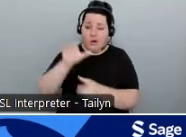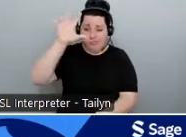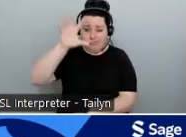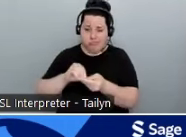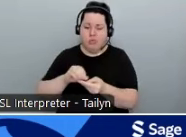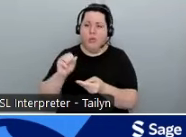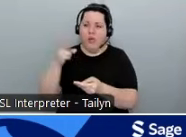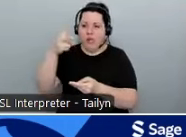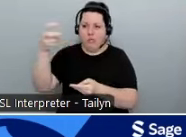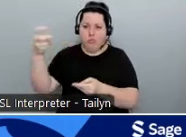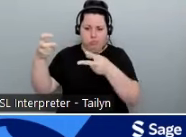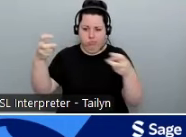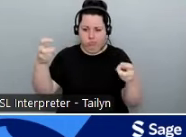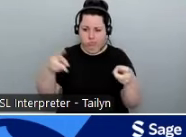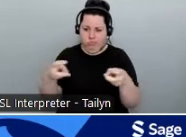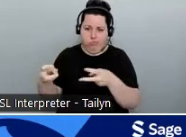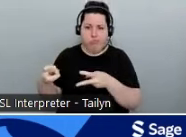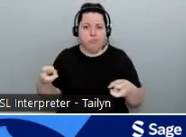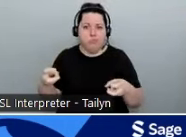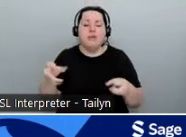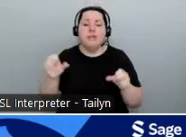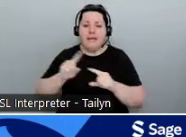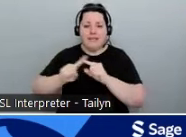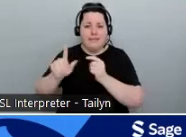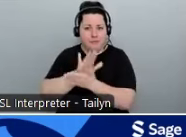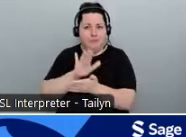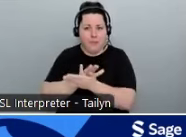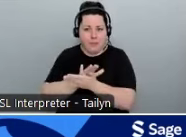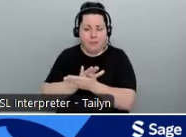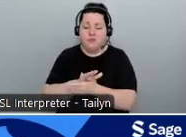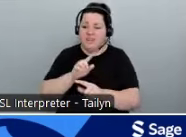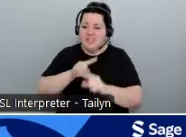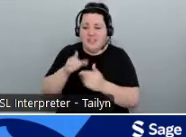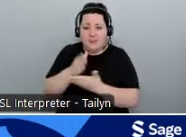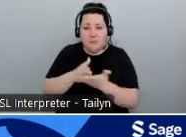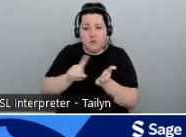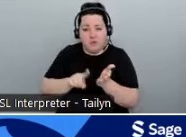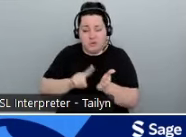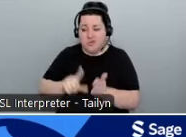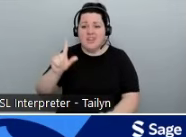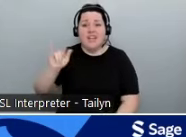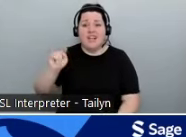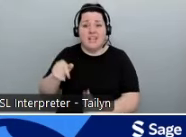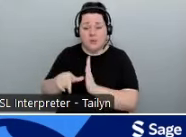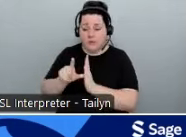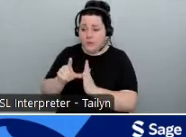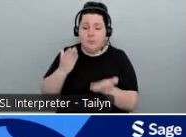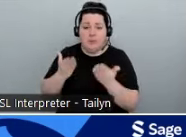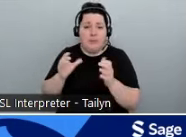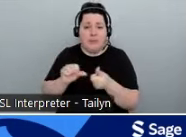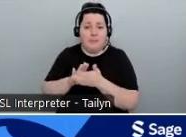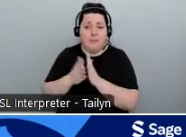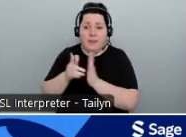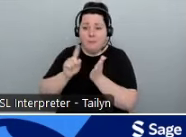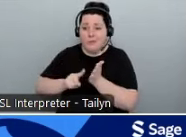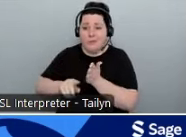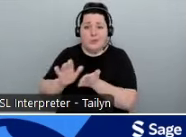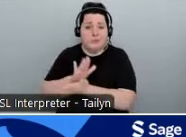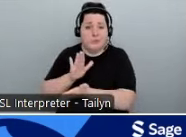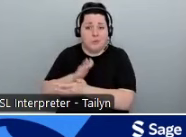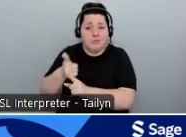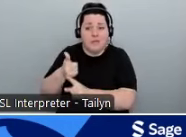each focused on a different aspect of your research. Your literature review might be transformed into a research paper or